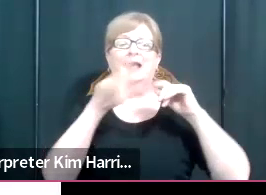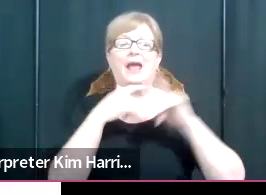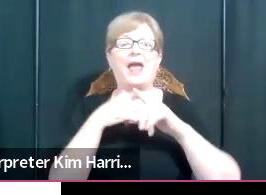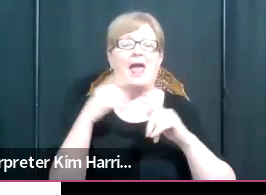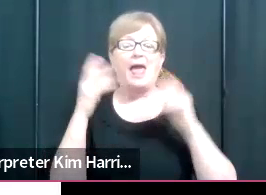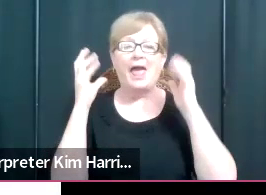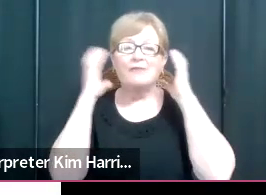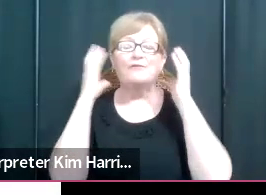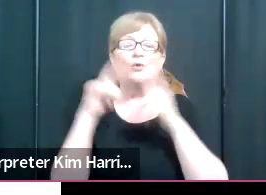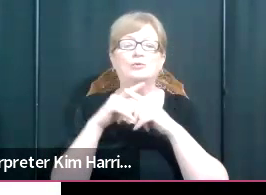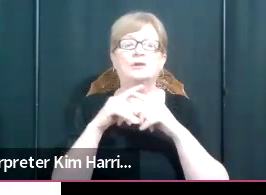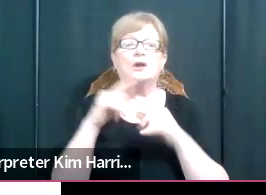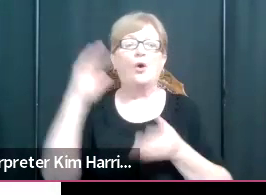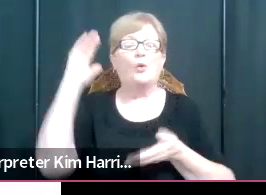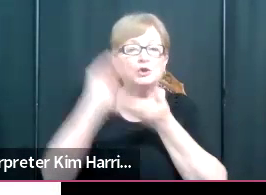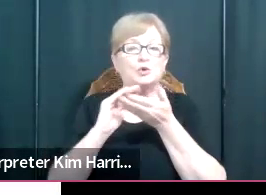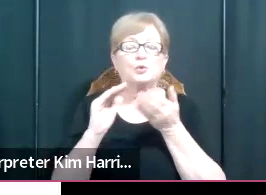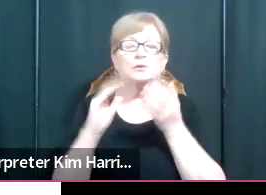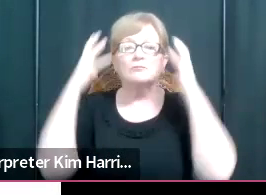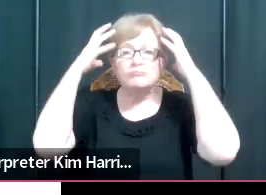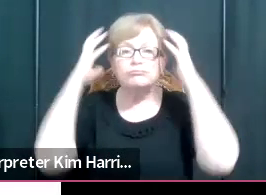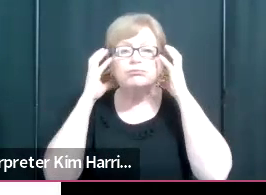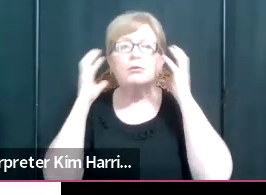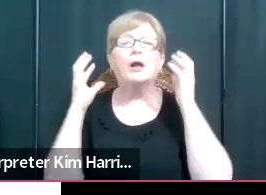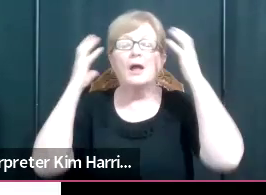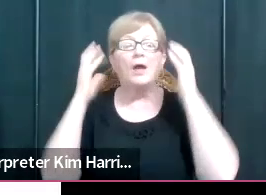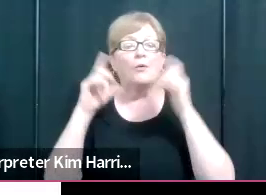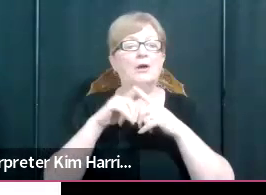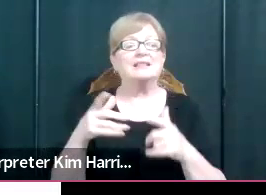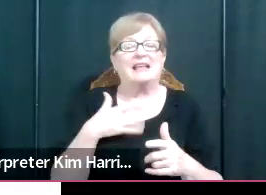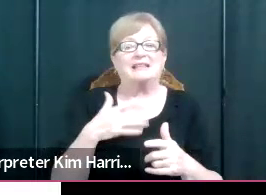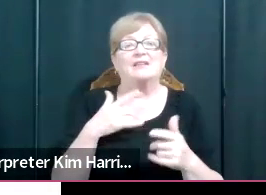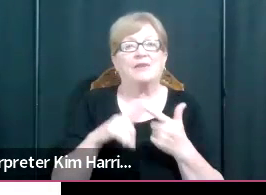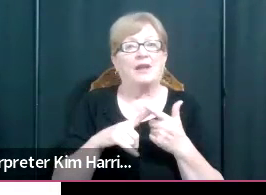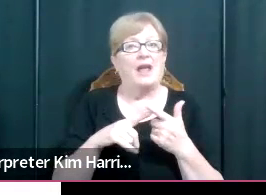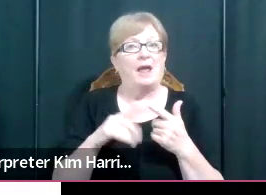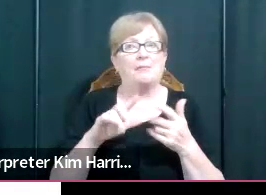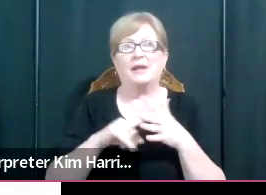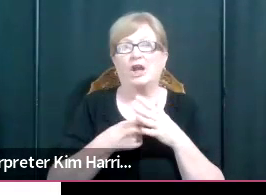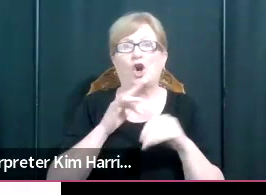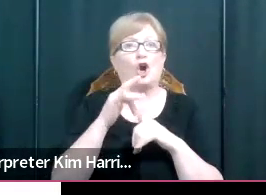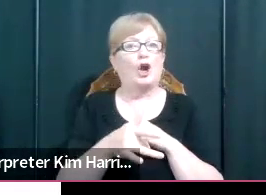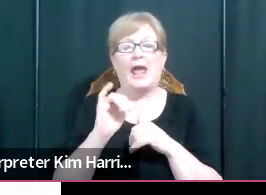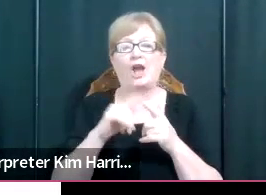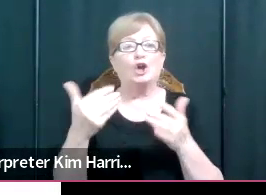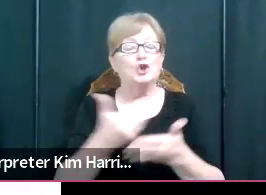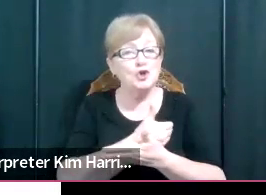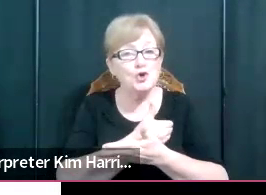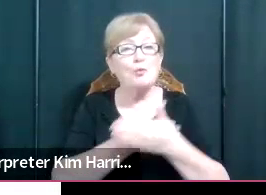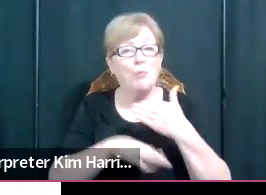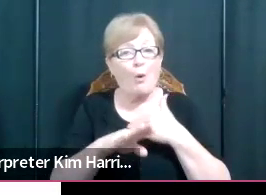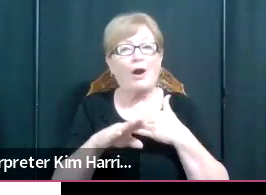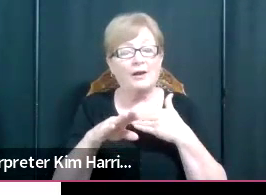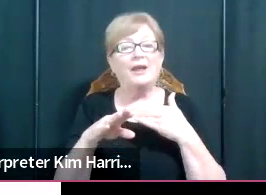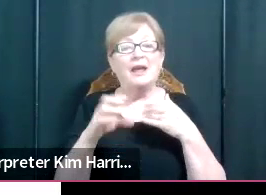noise reducing headphones. So hearing sensitivity can begin as early as a newborn. There are